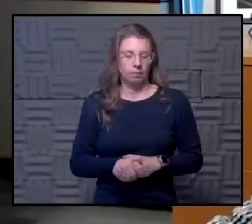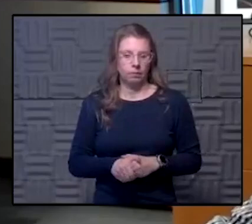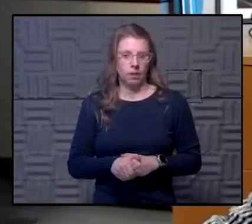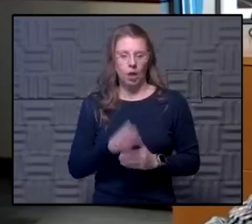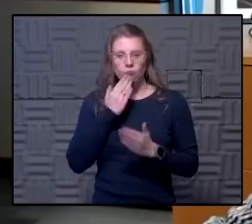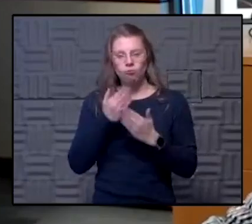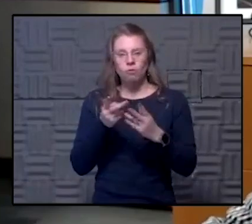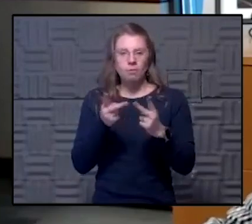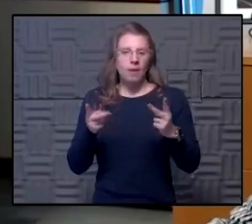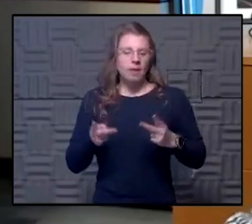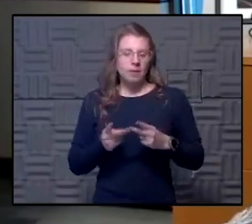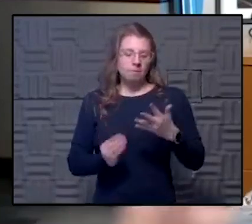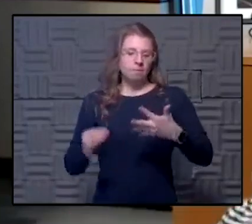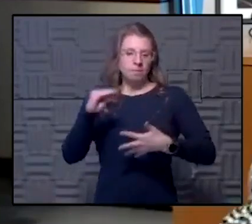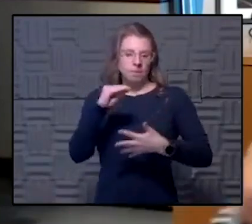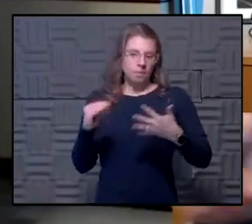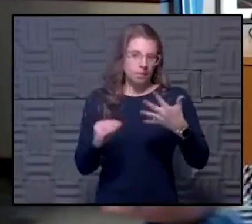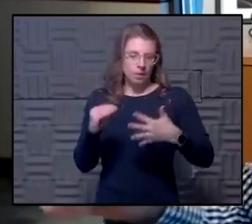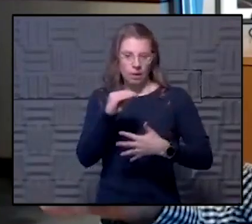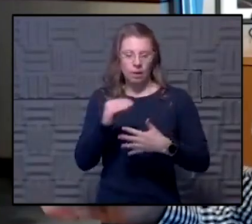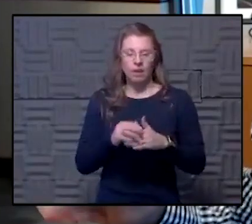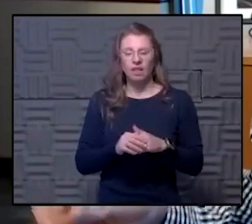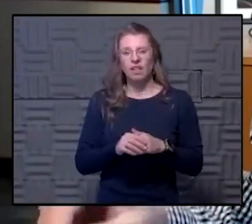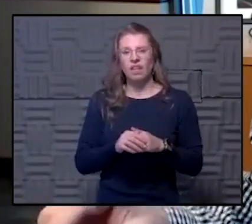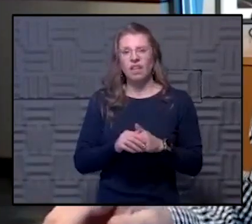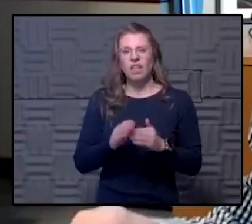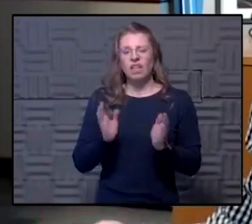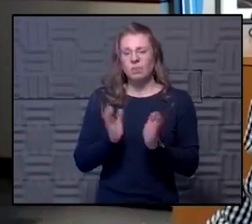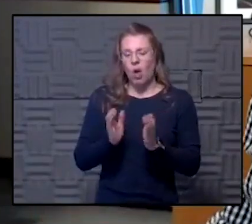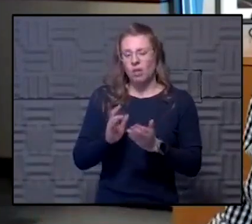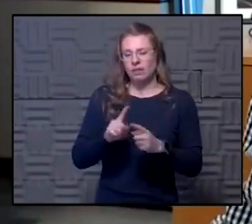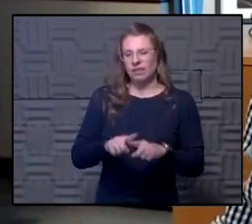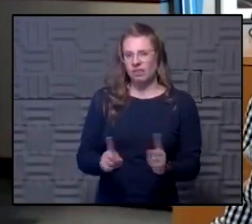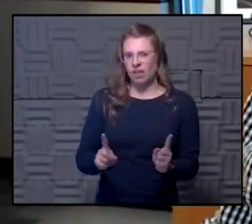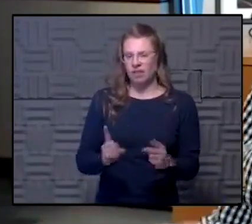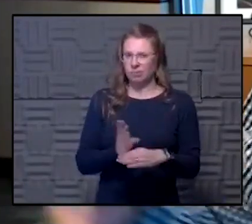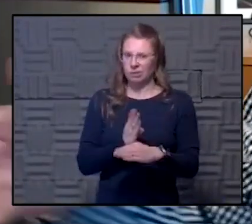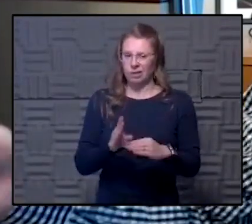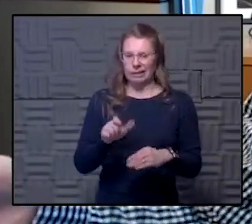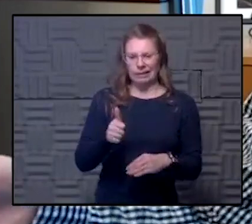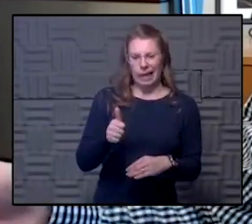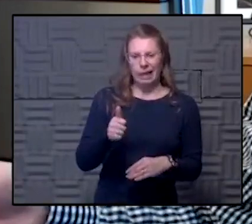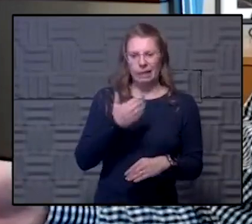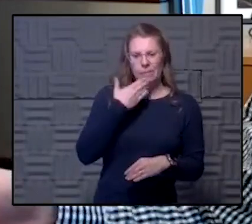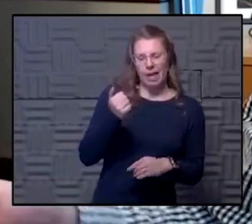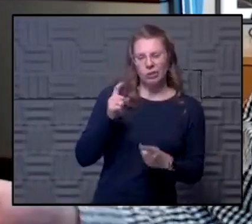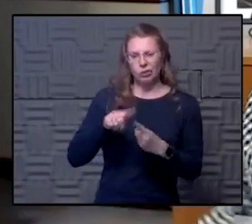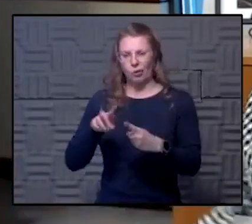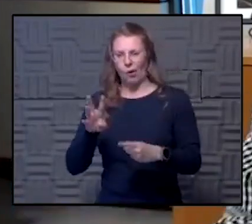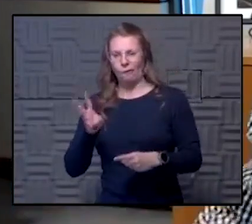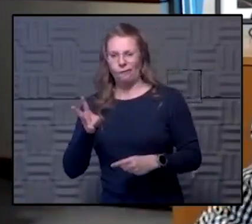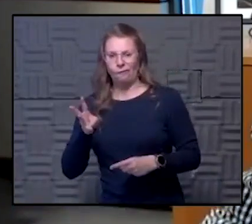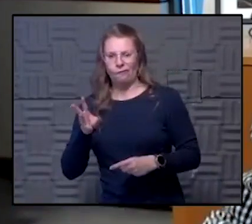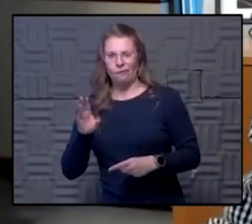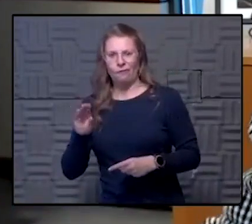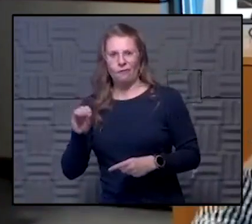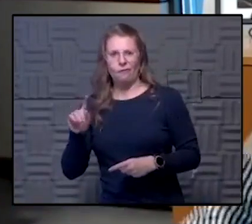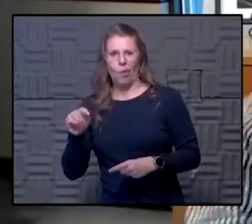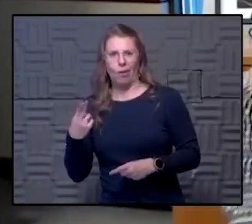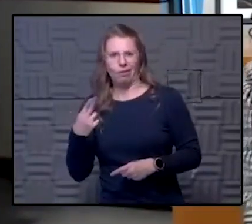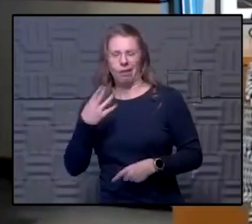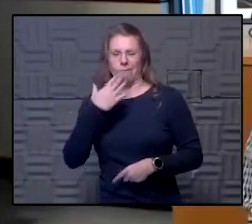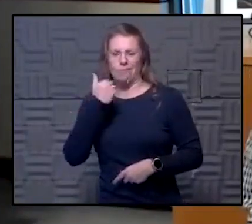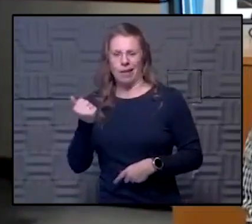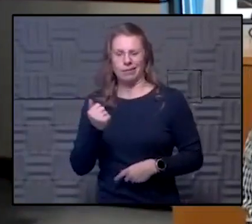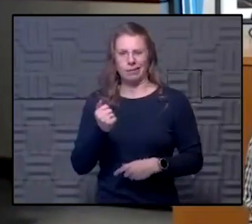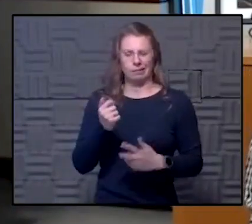good place in the, and there's a very small difference between the ones that separate the 10th best to the 40th best. There's a very small amount of differences